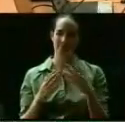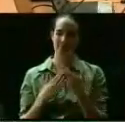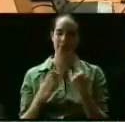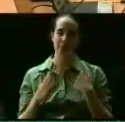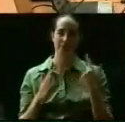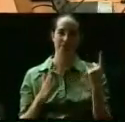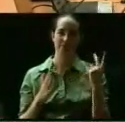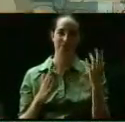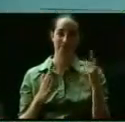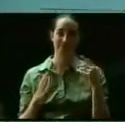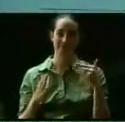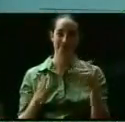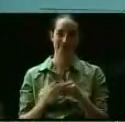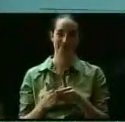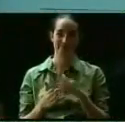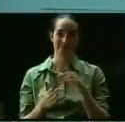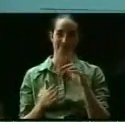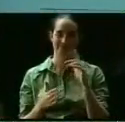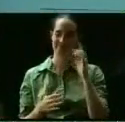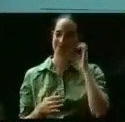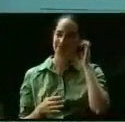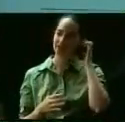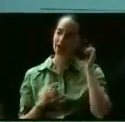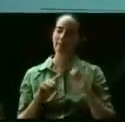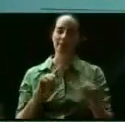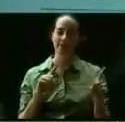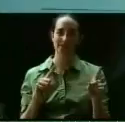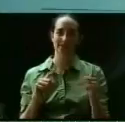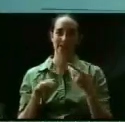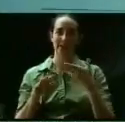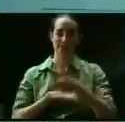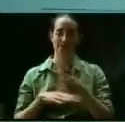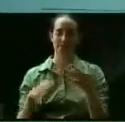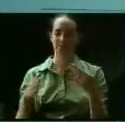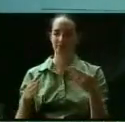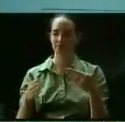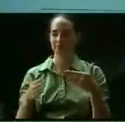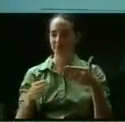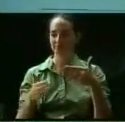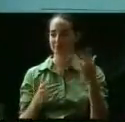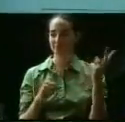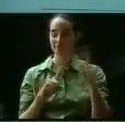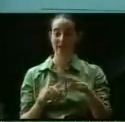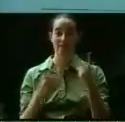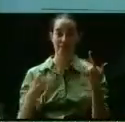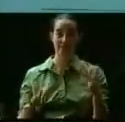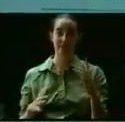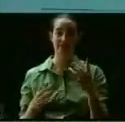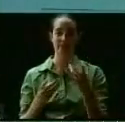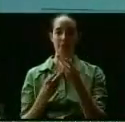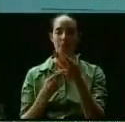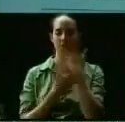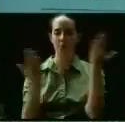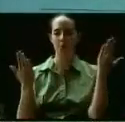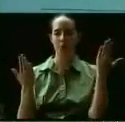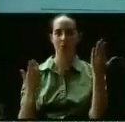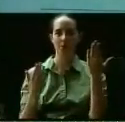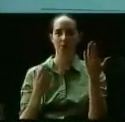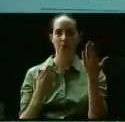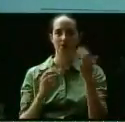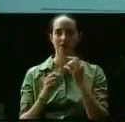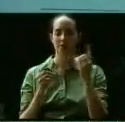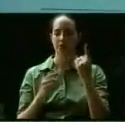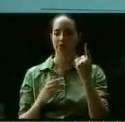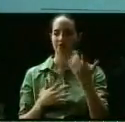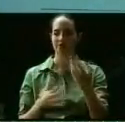lawsuit, but miraculously, after I filed it, they all vanished. No one has turned over the